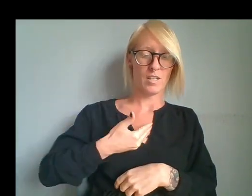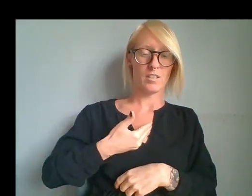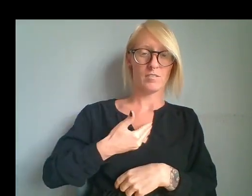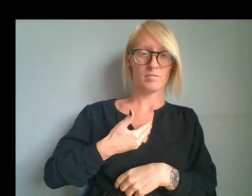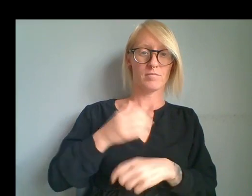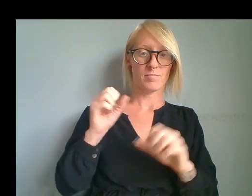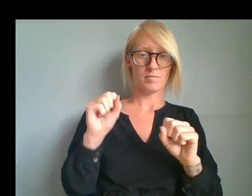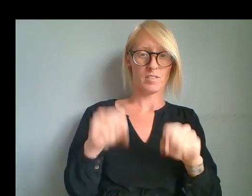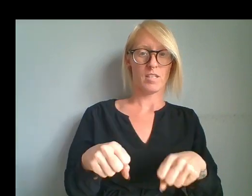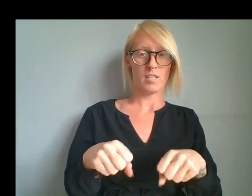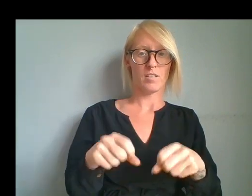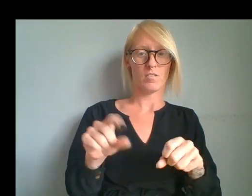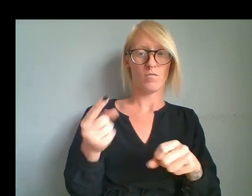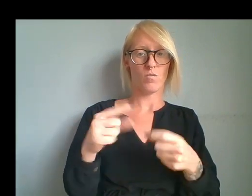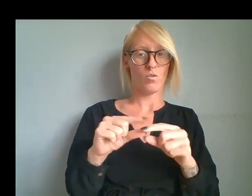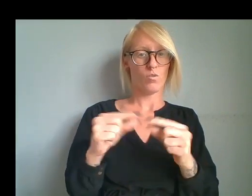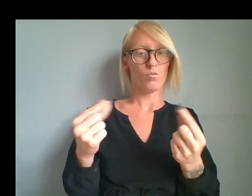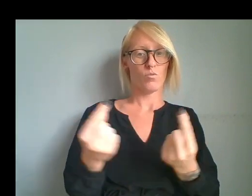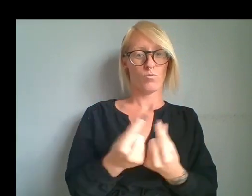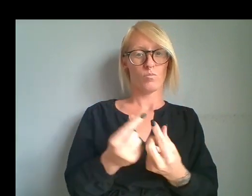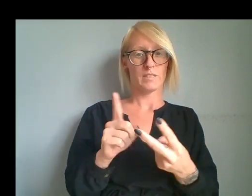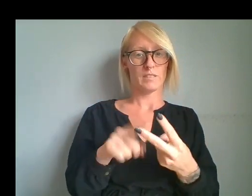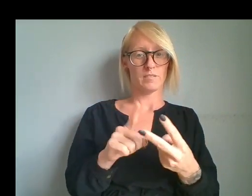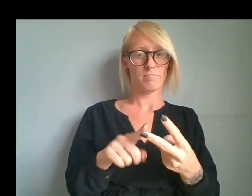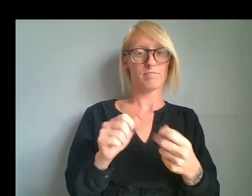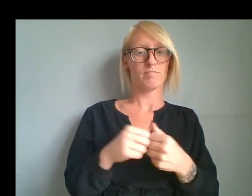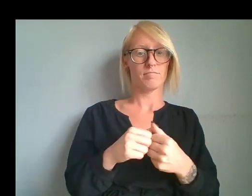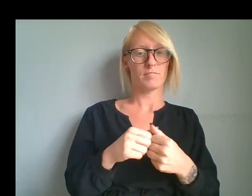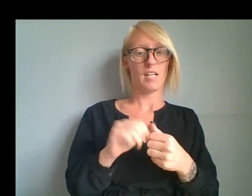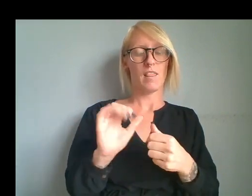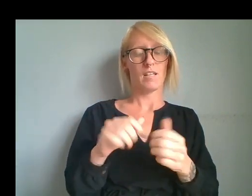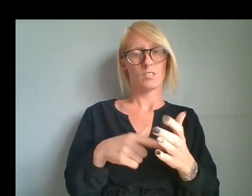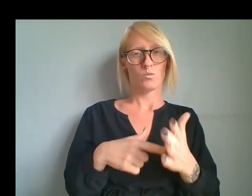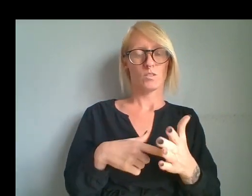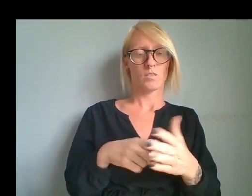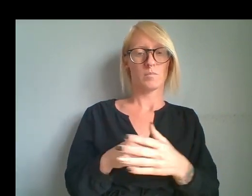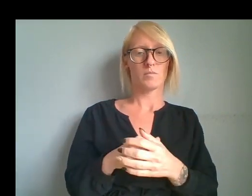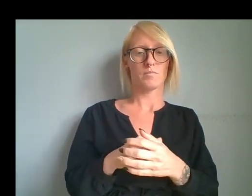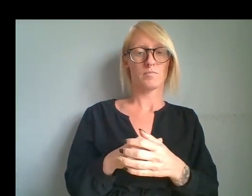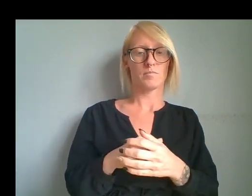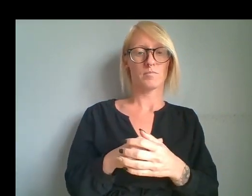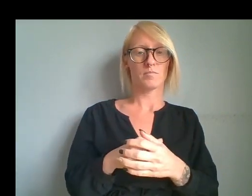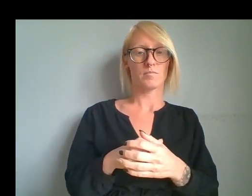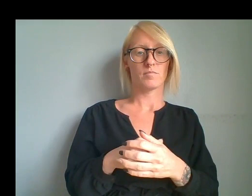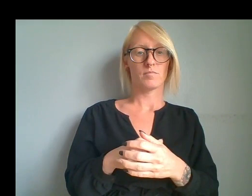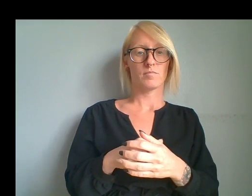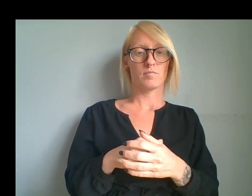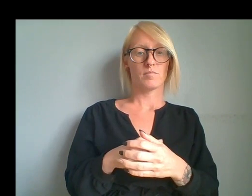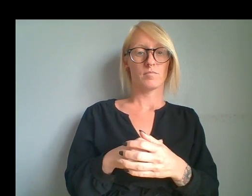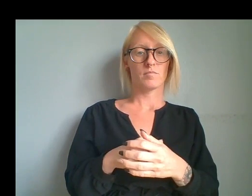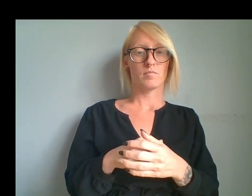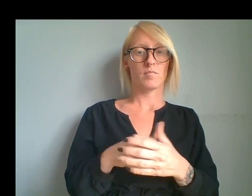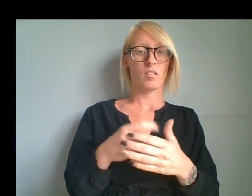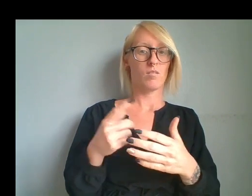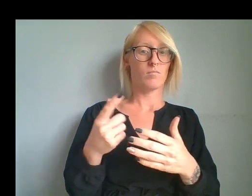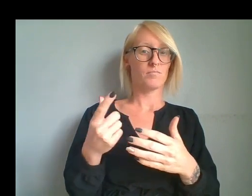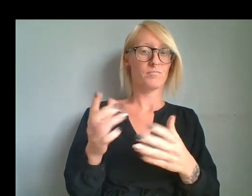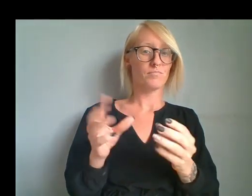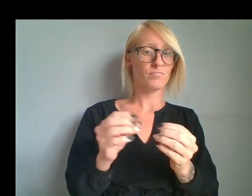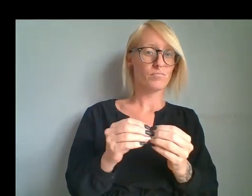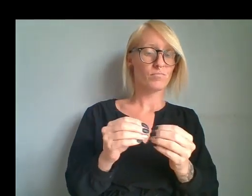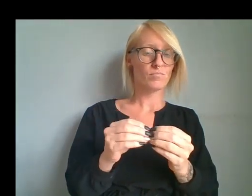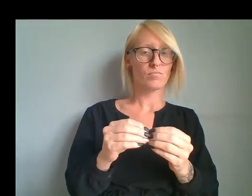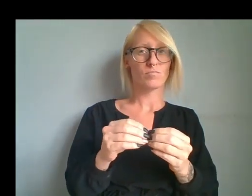for the groups. And again, use them as an example. So, and there's more to pages and groups, but just what I would say